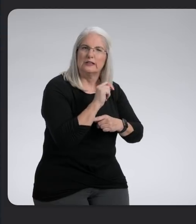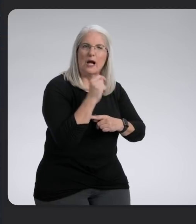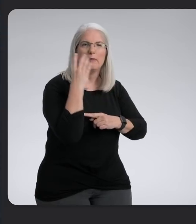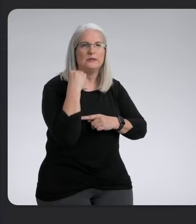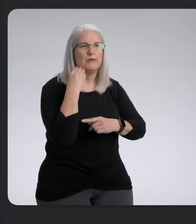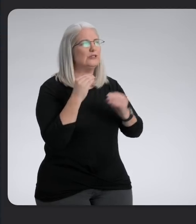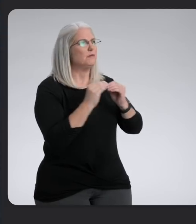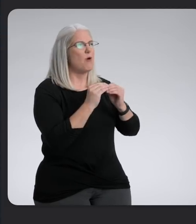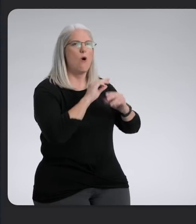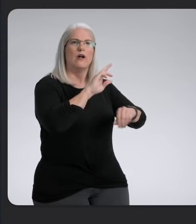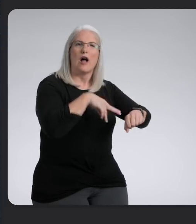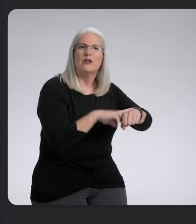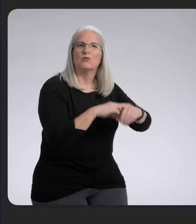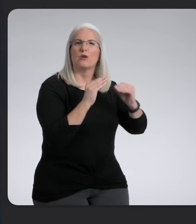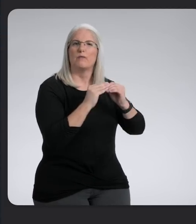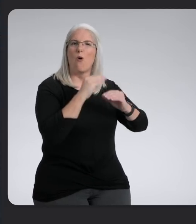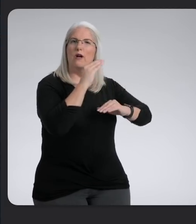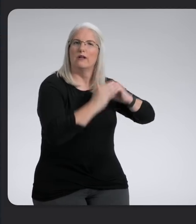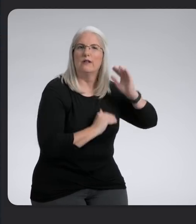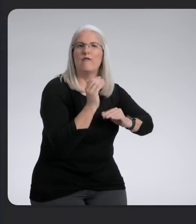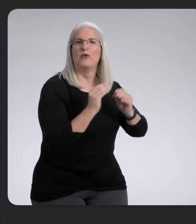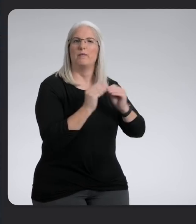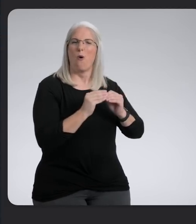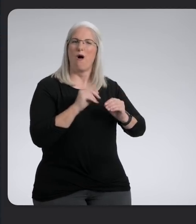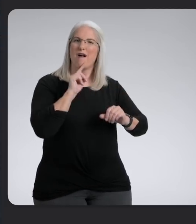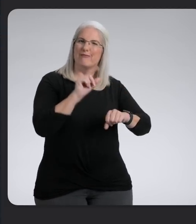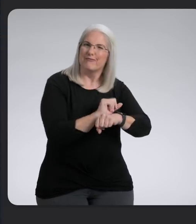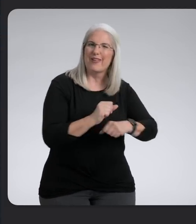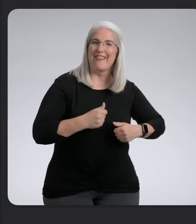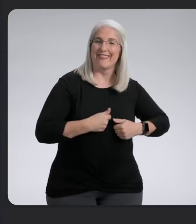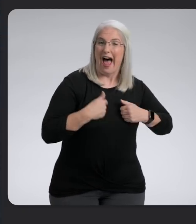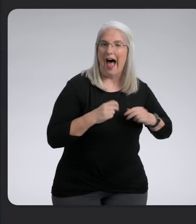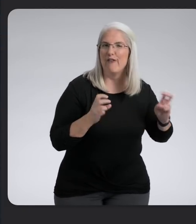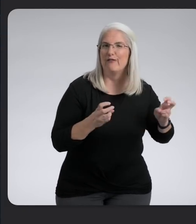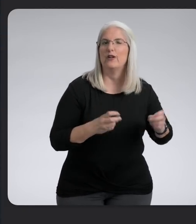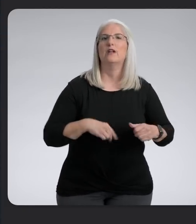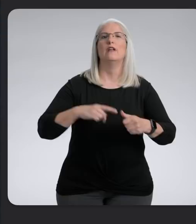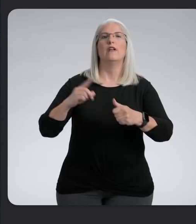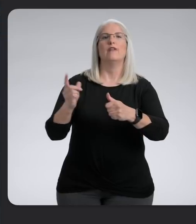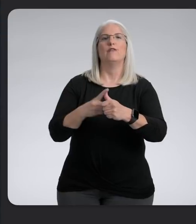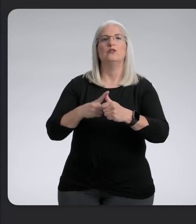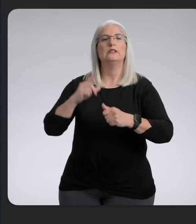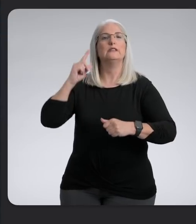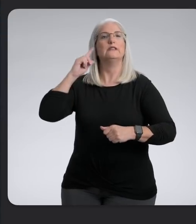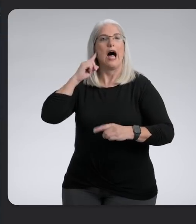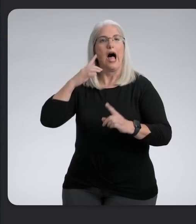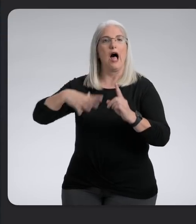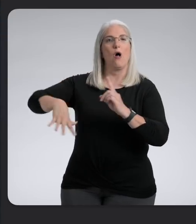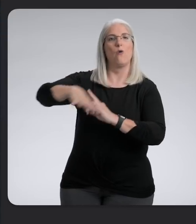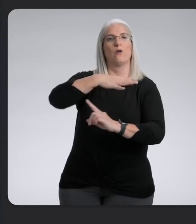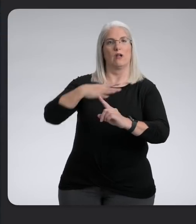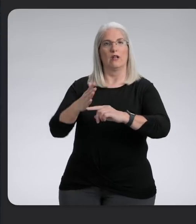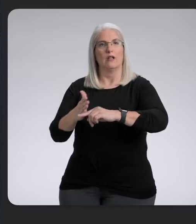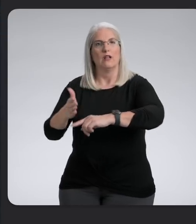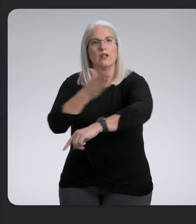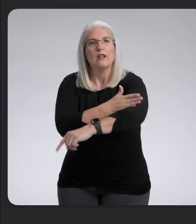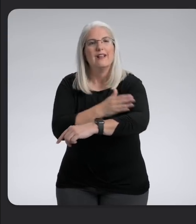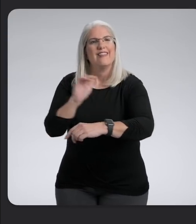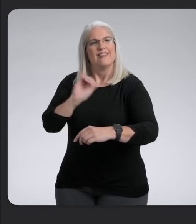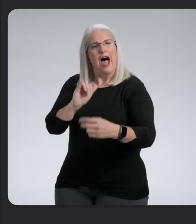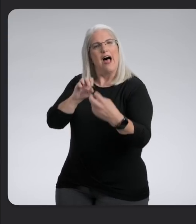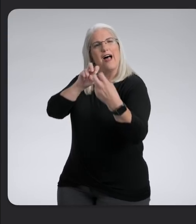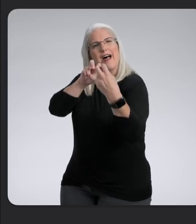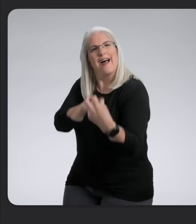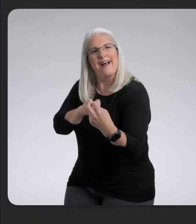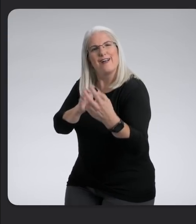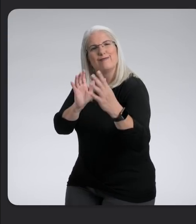lifelike. First is a feature that makes FaceTime calls sound like you're sitting in the very same room. We're bringing